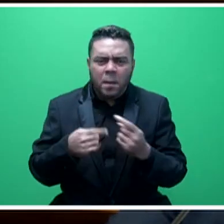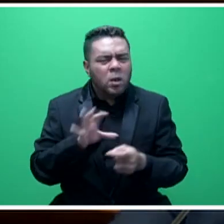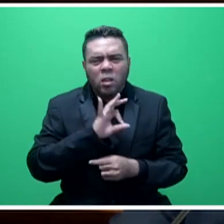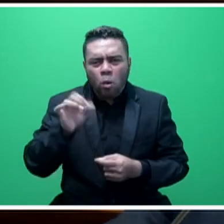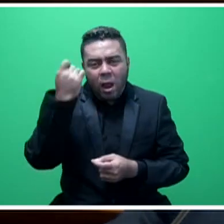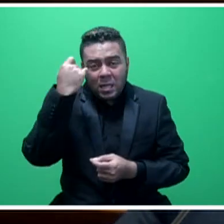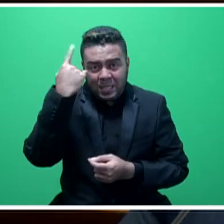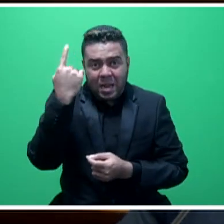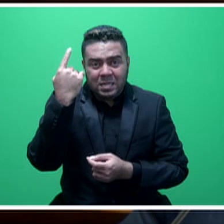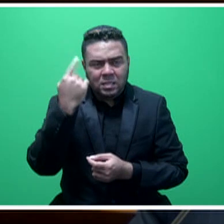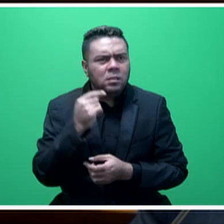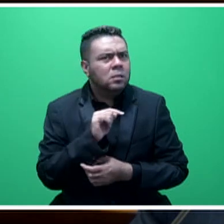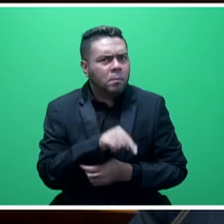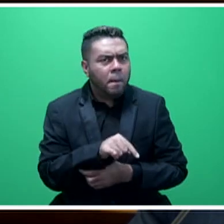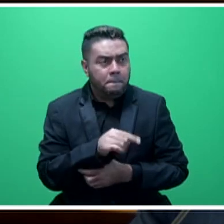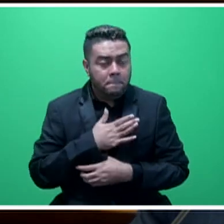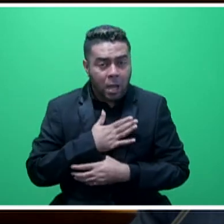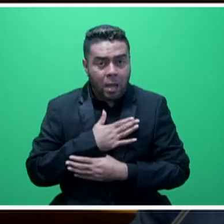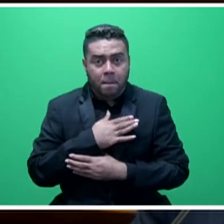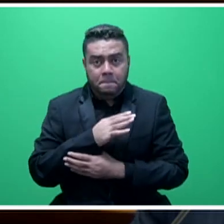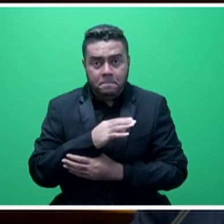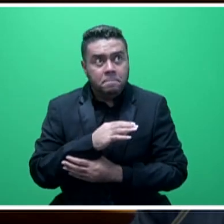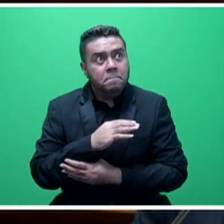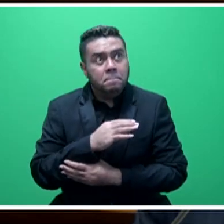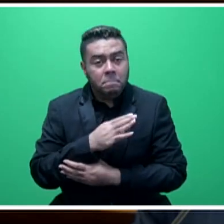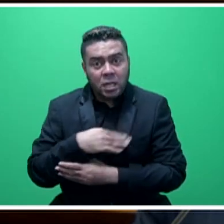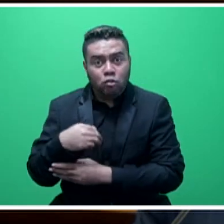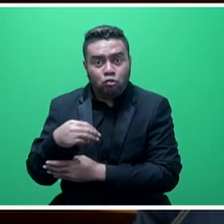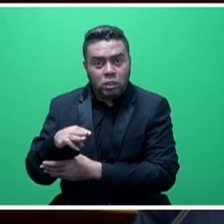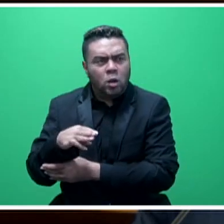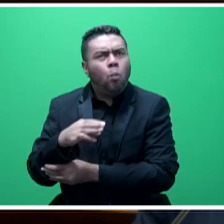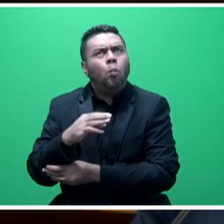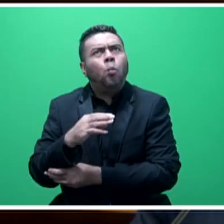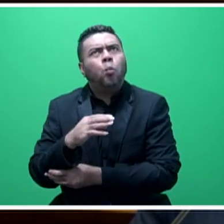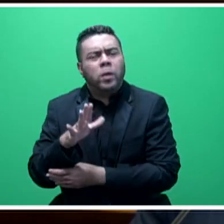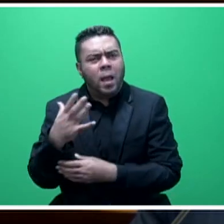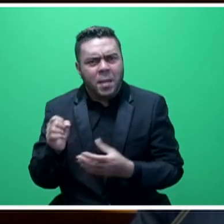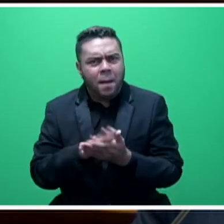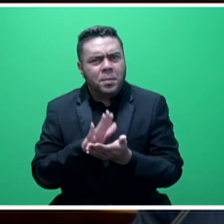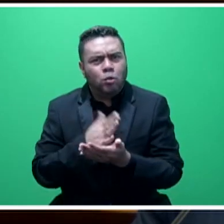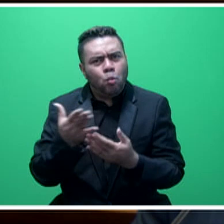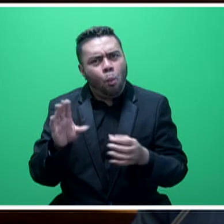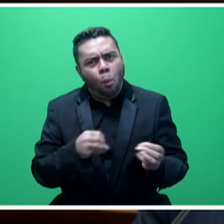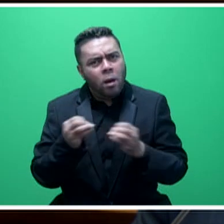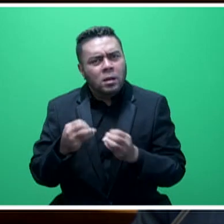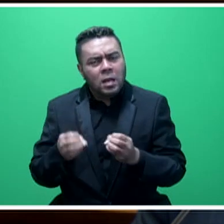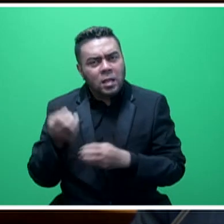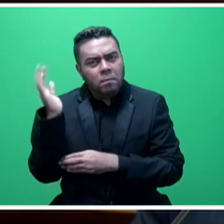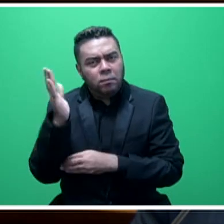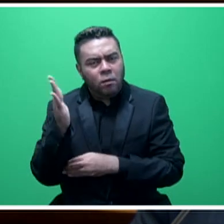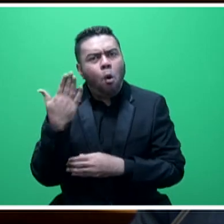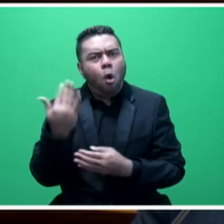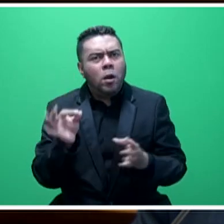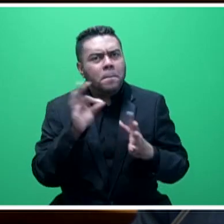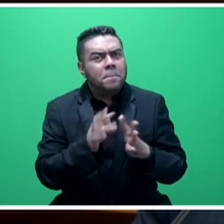understand. My ministry, Mr. Speaker, sir, will be happy to run a seminar for the opposition on PACER Plus so